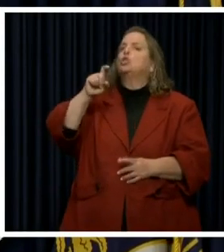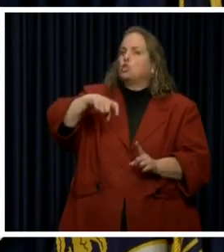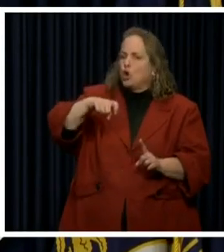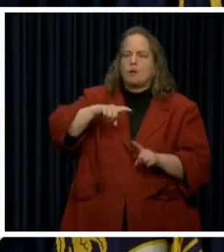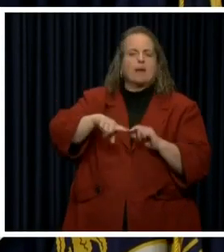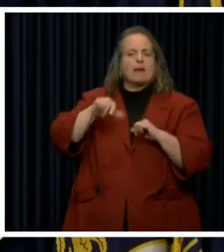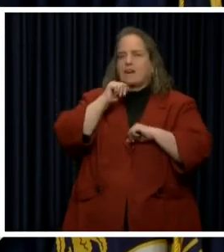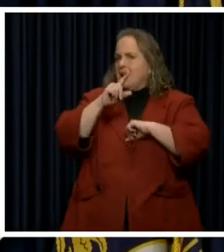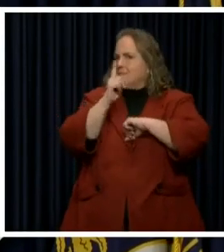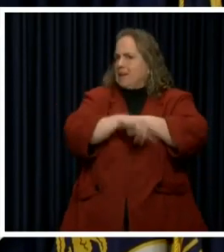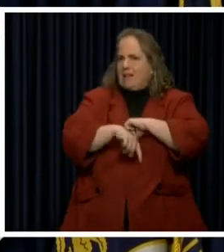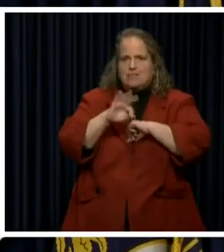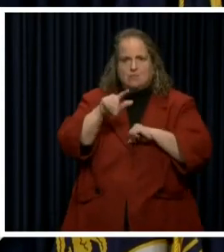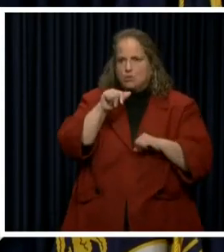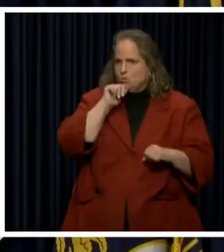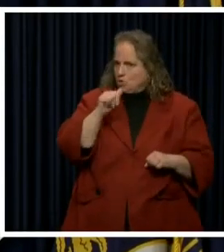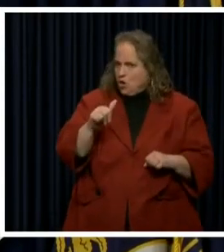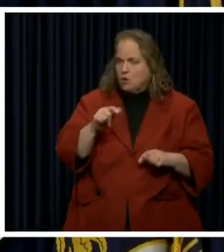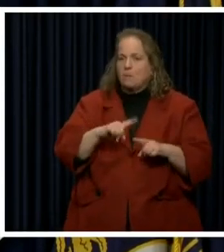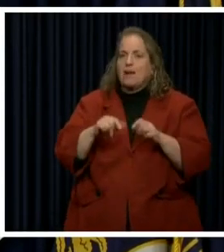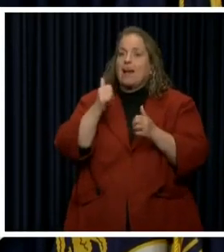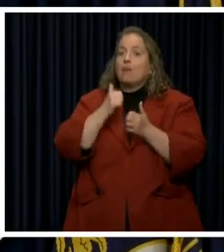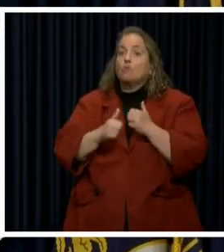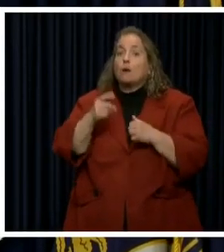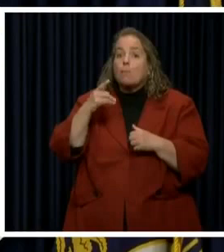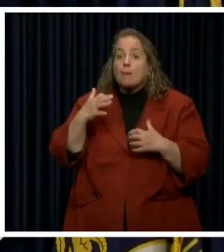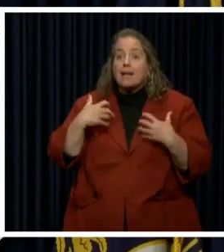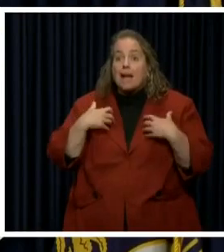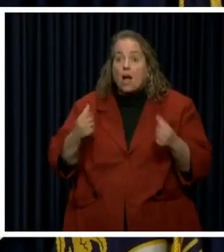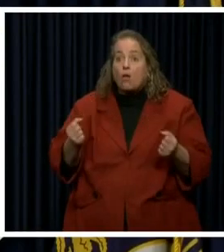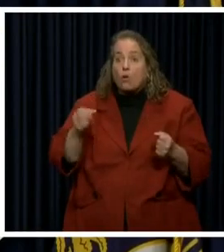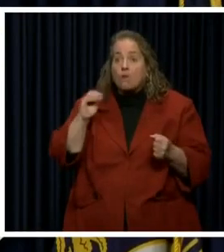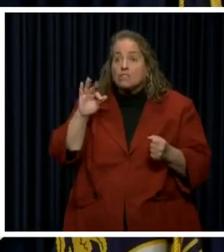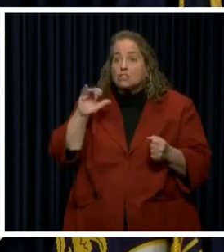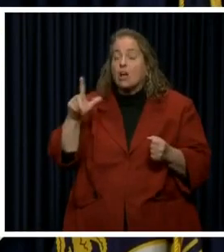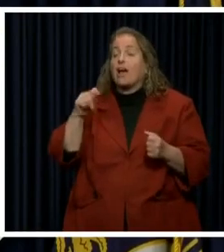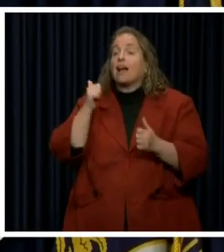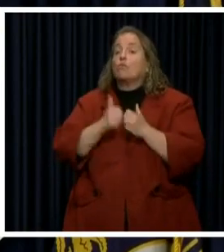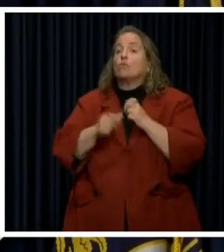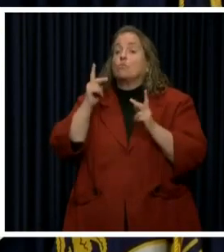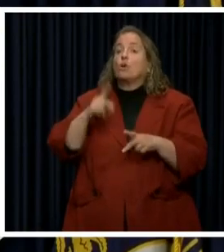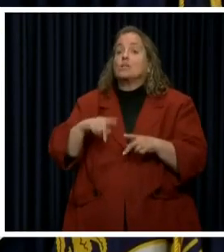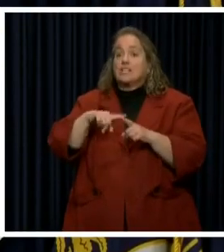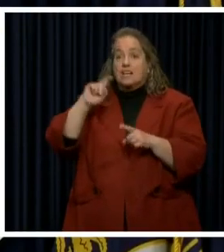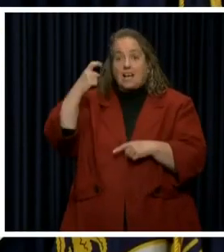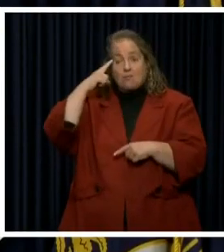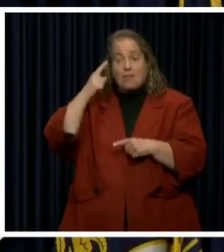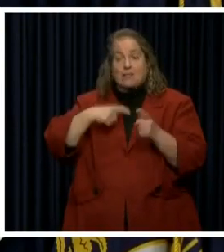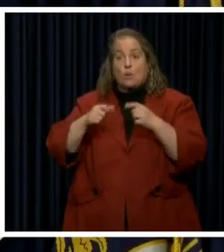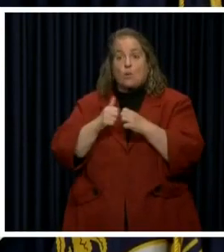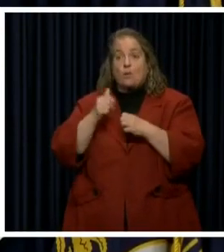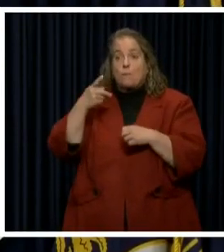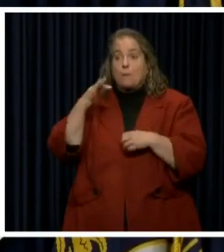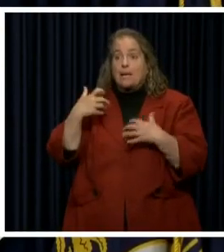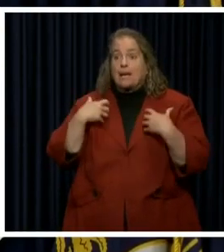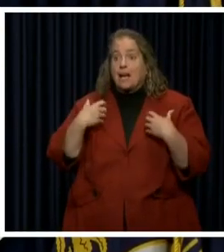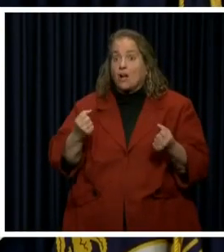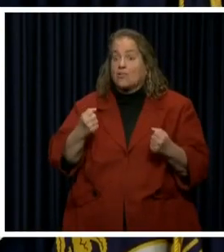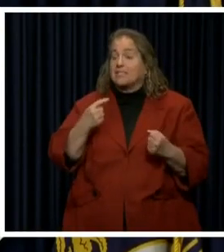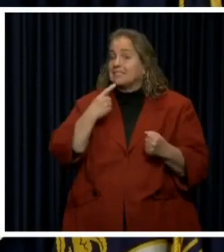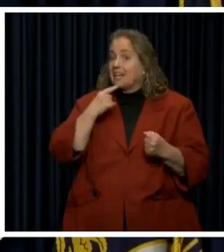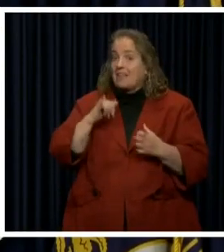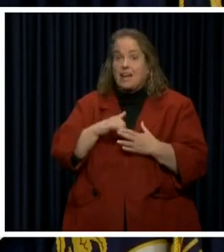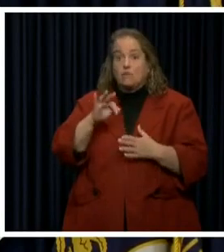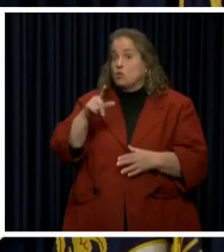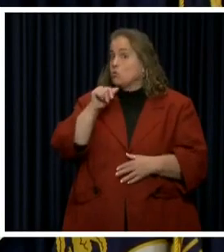if you don't. But every public health official and everybody in government that deals with public health are saying if